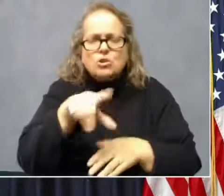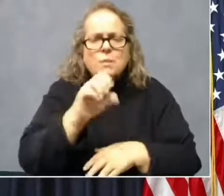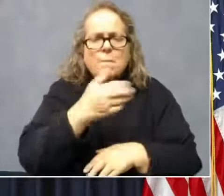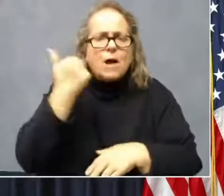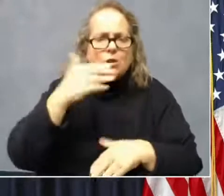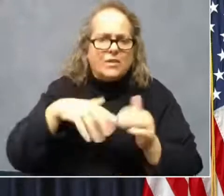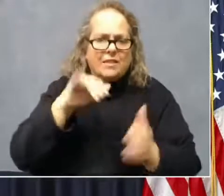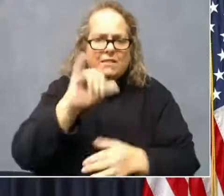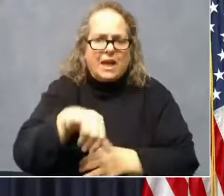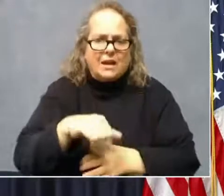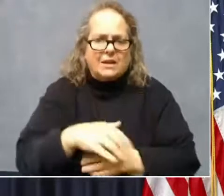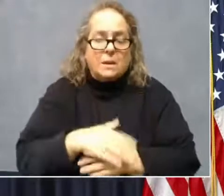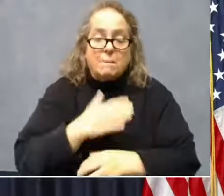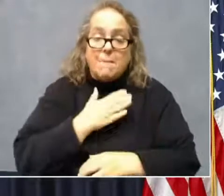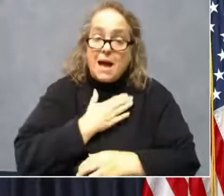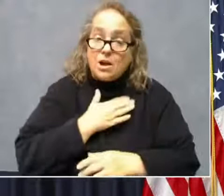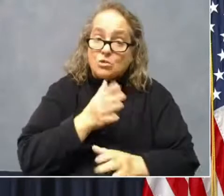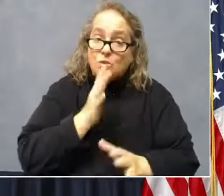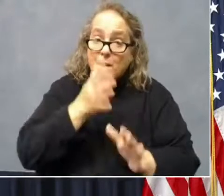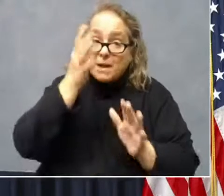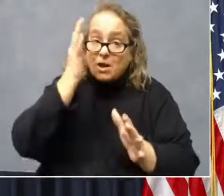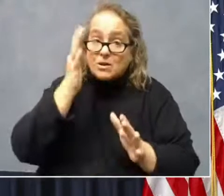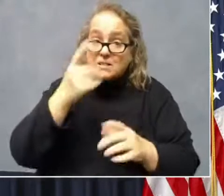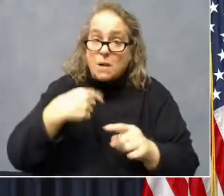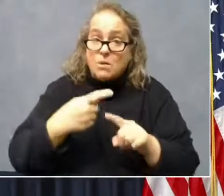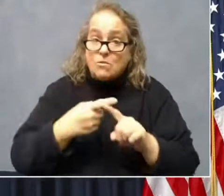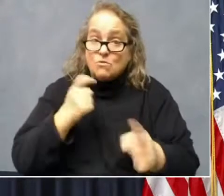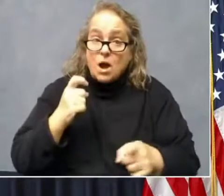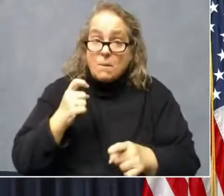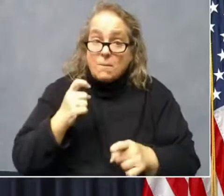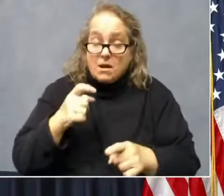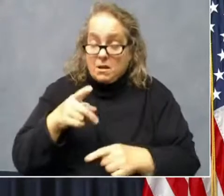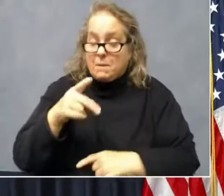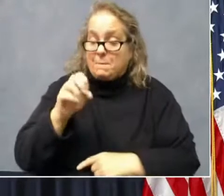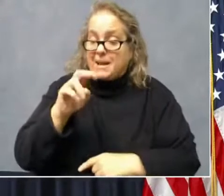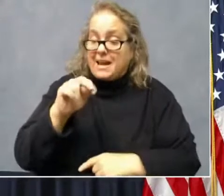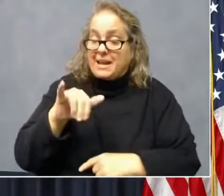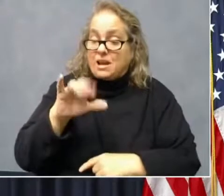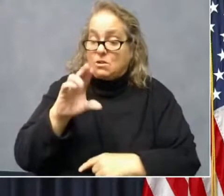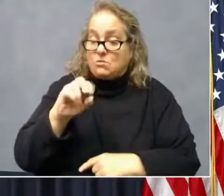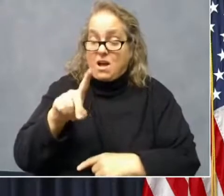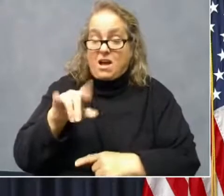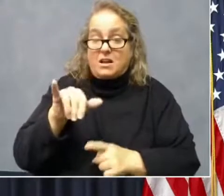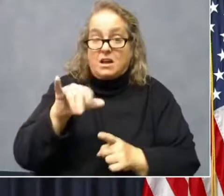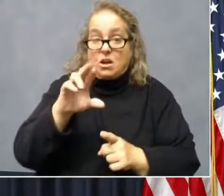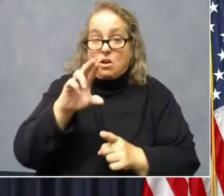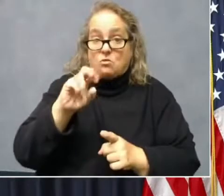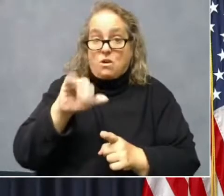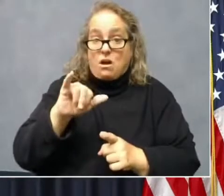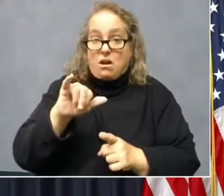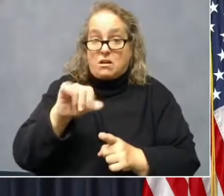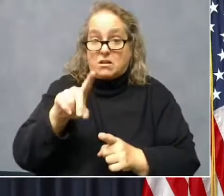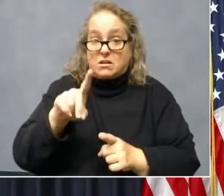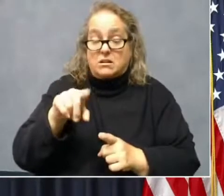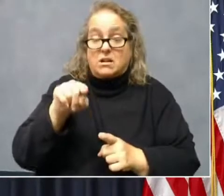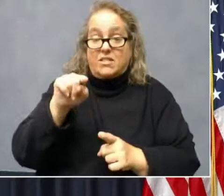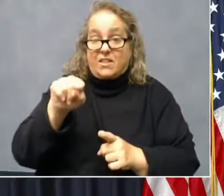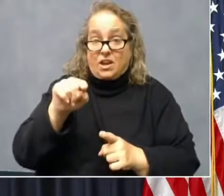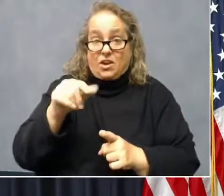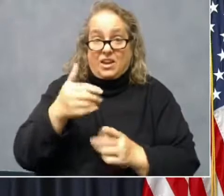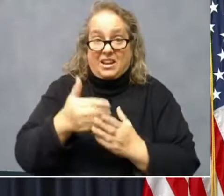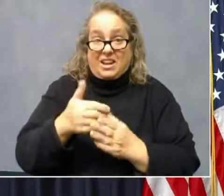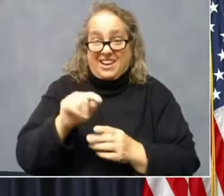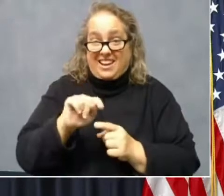know, my grandparents come from just on the other side of the penny and I keep thinking what